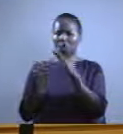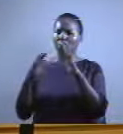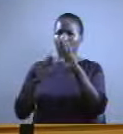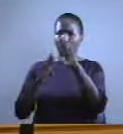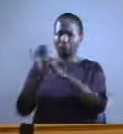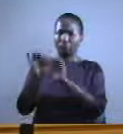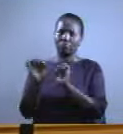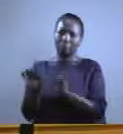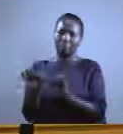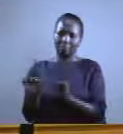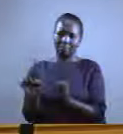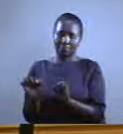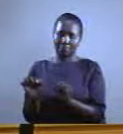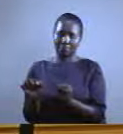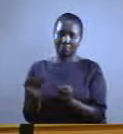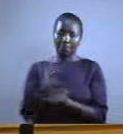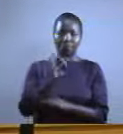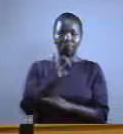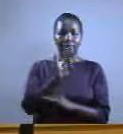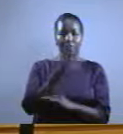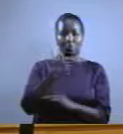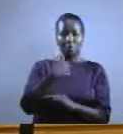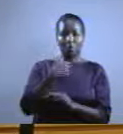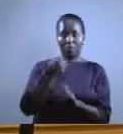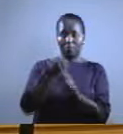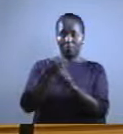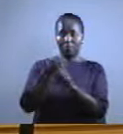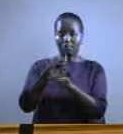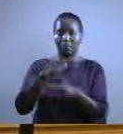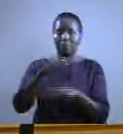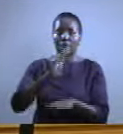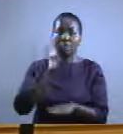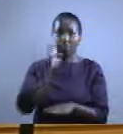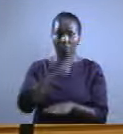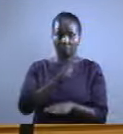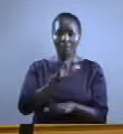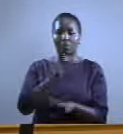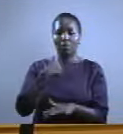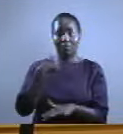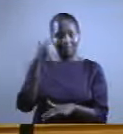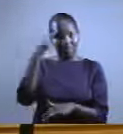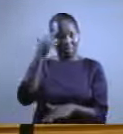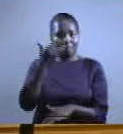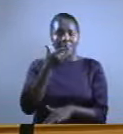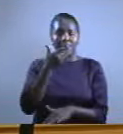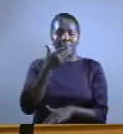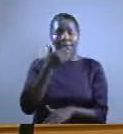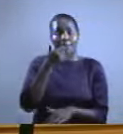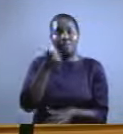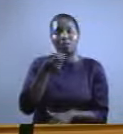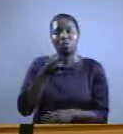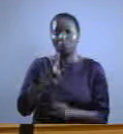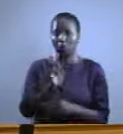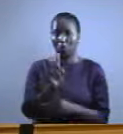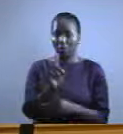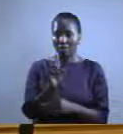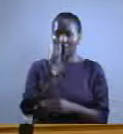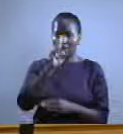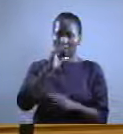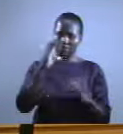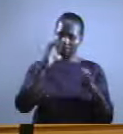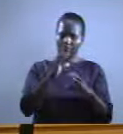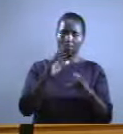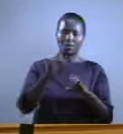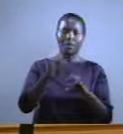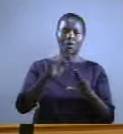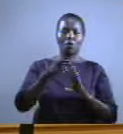do not advocate for an over-interventionist state, but rather prefer that greater emphasis be placed on the role of the